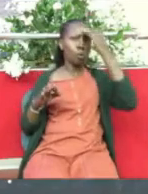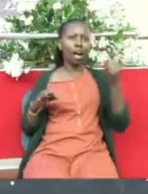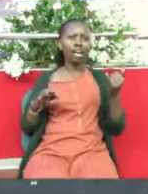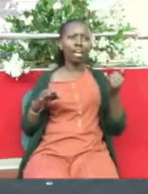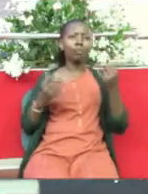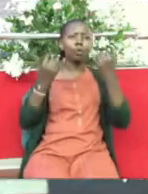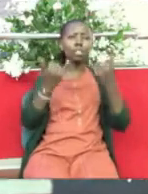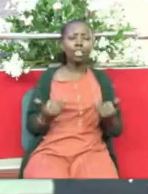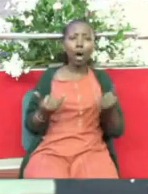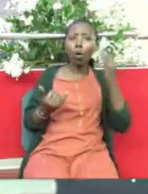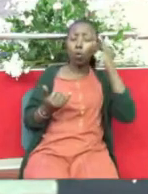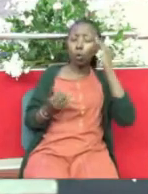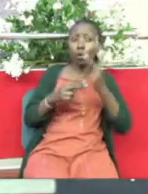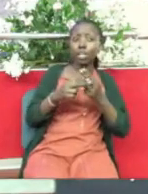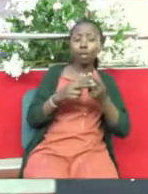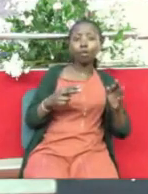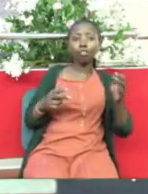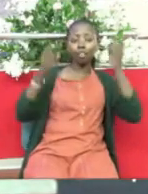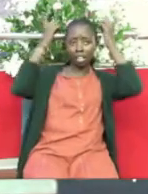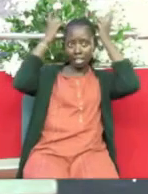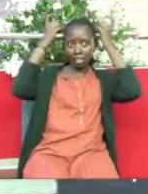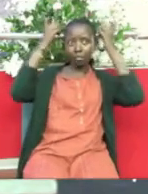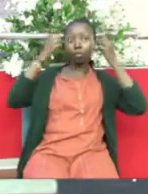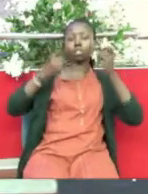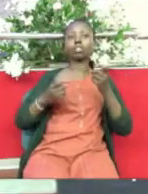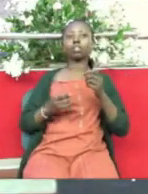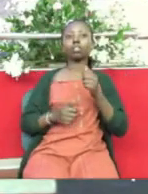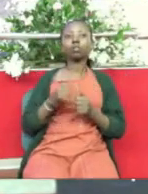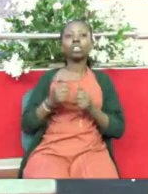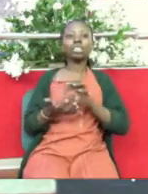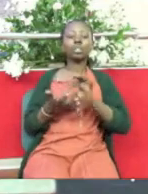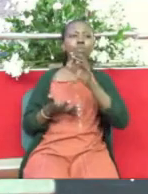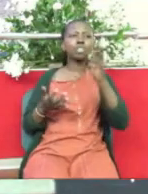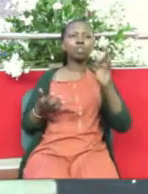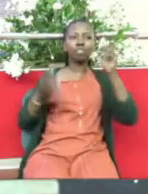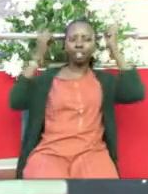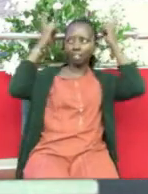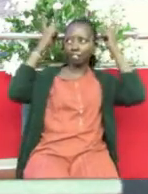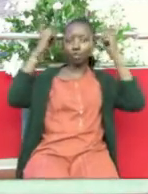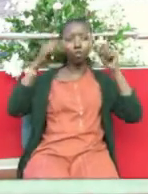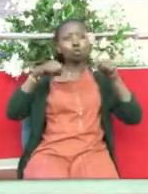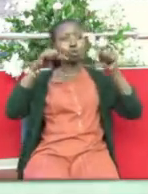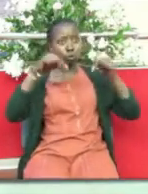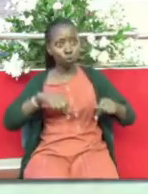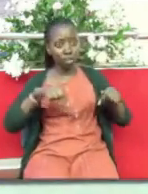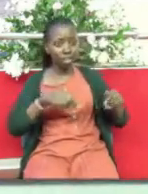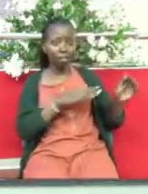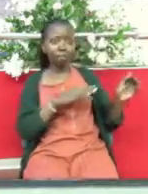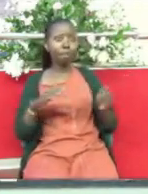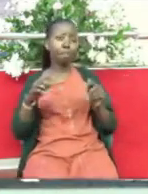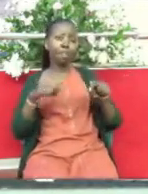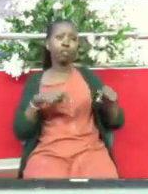were addressing. Kwa sababu sasa tulikuwa tunashughulikia. Praise the name of the Lord. Amen. Today, if I were to